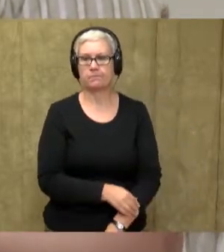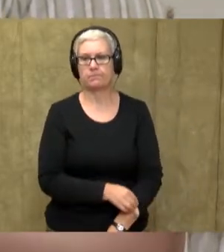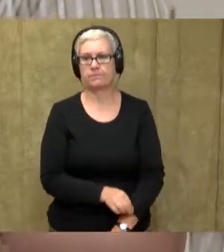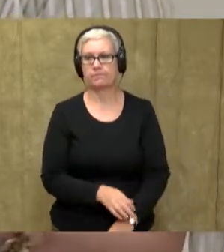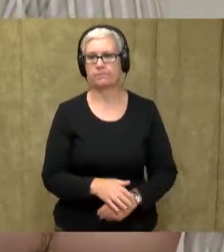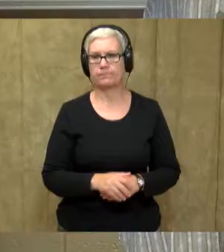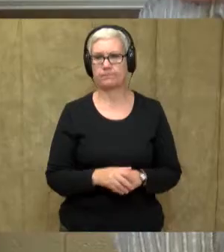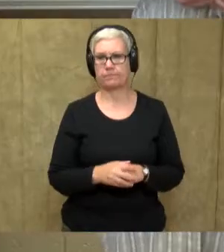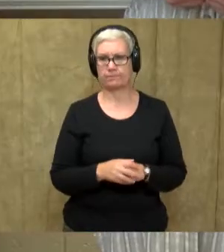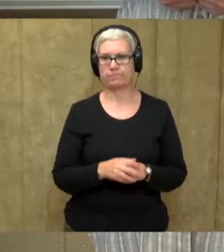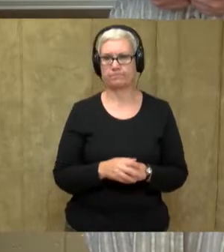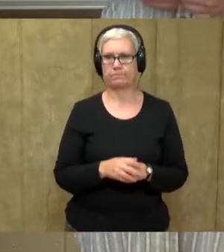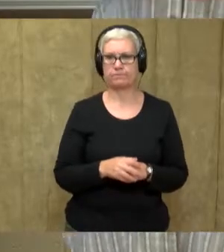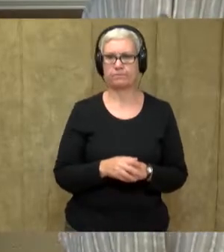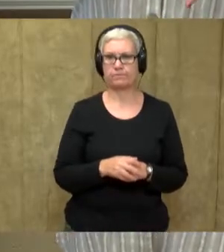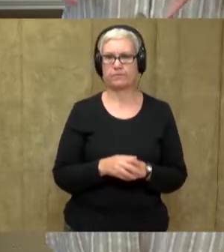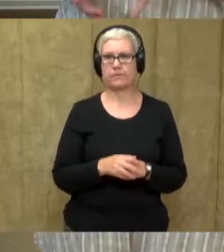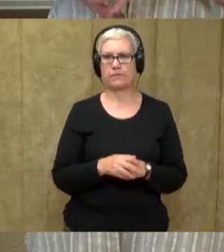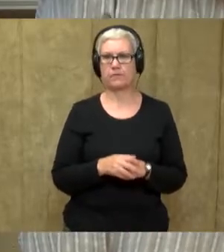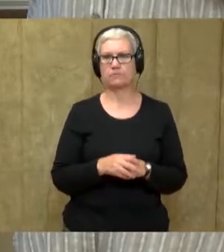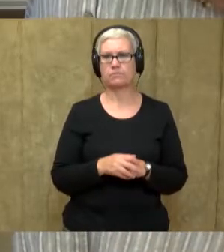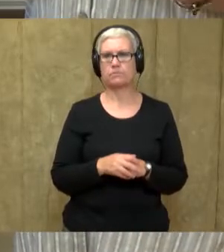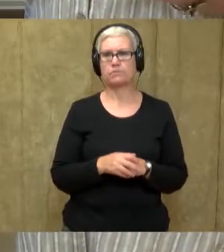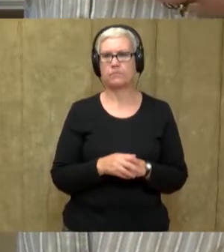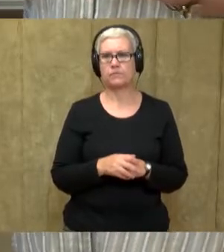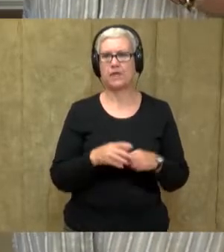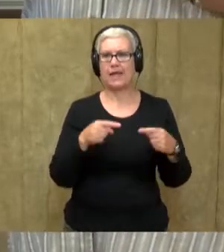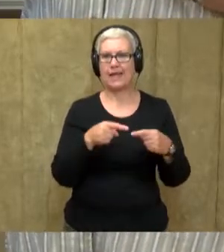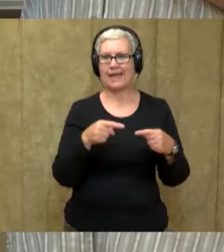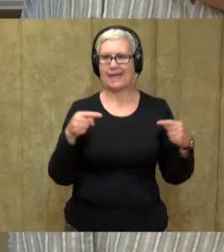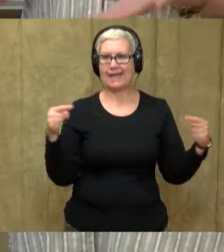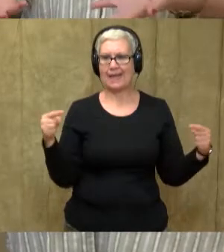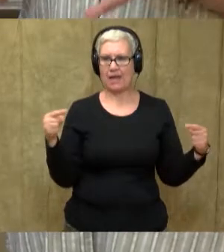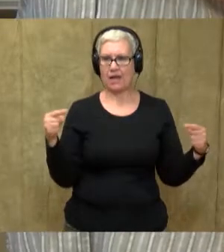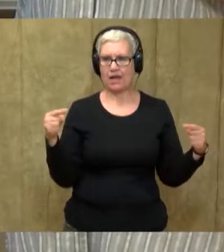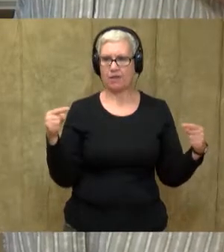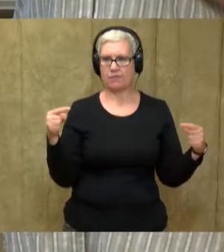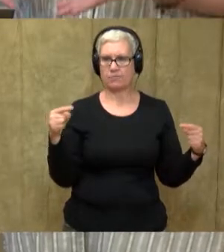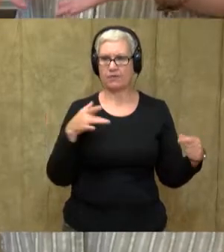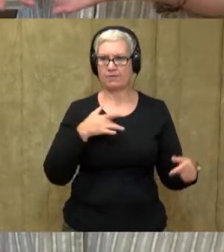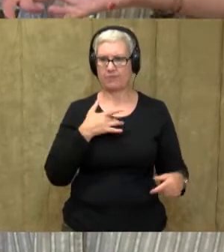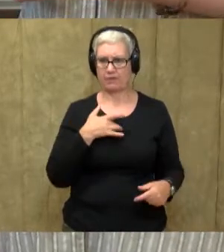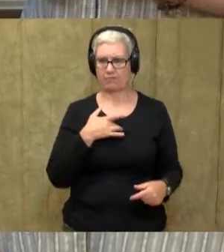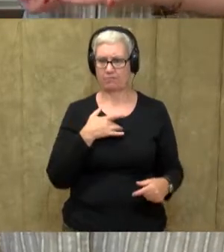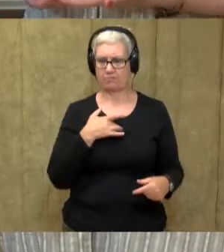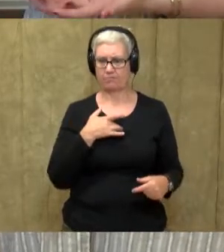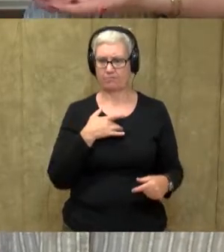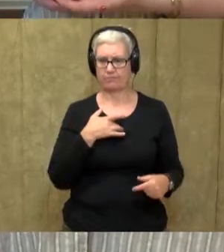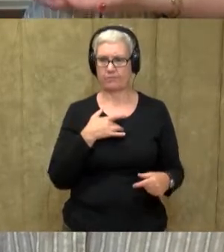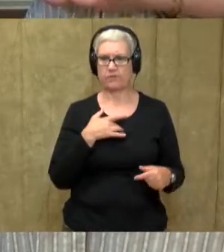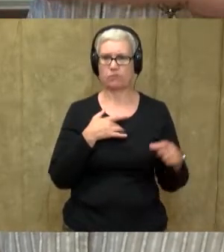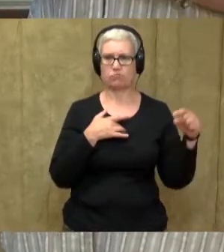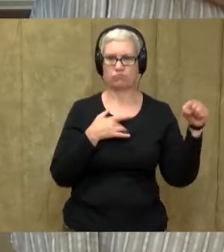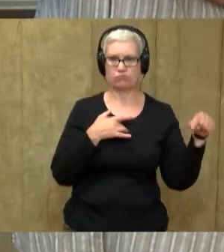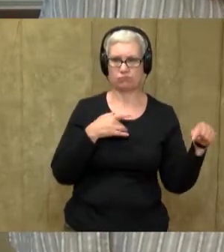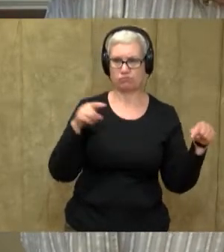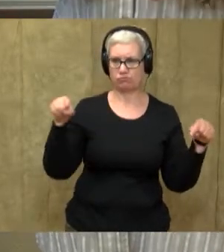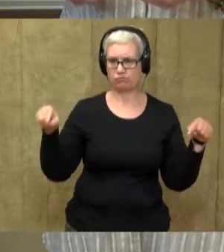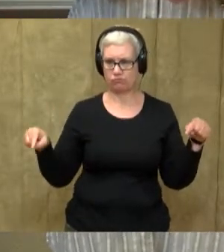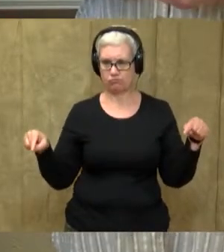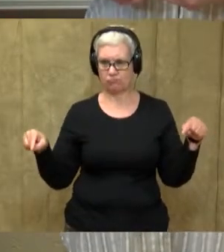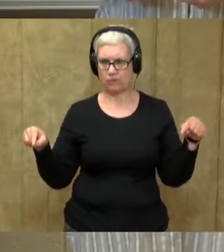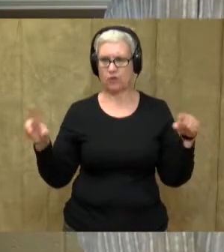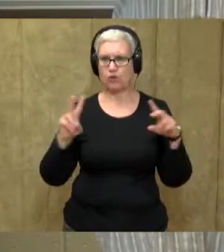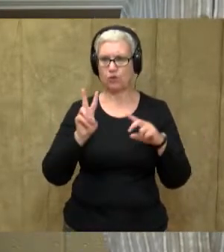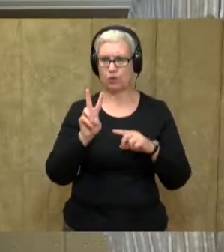Counterclaim is the opposite side. And guys, I said last week, in order for a text to be argumentative, the text has